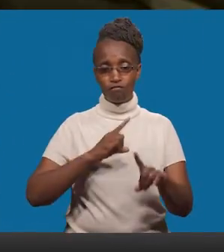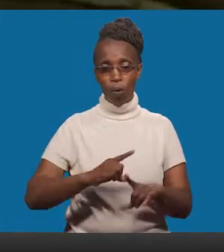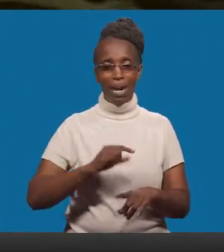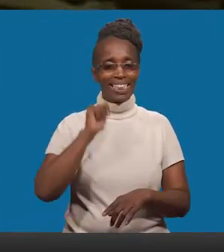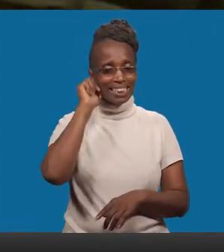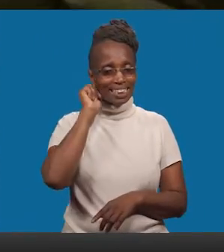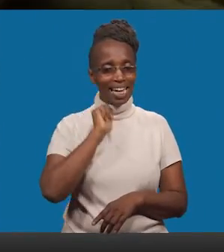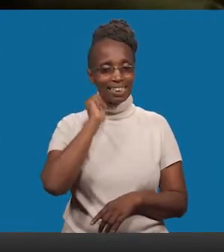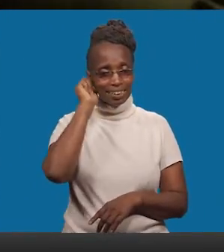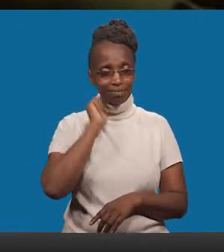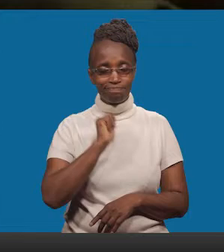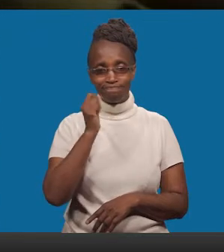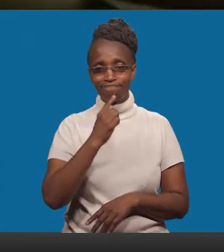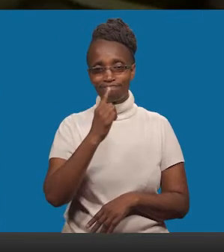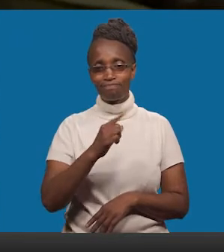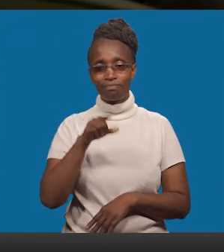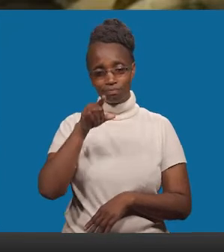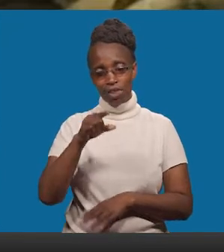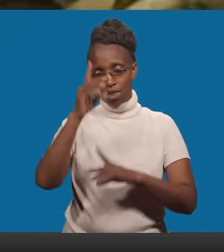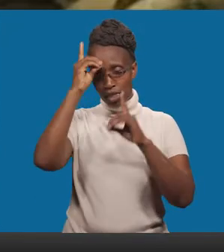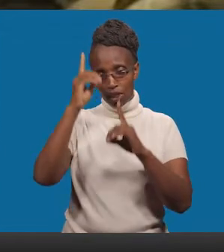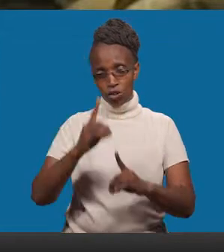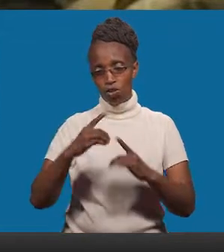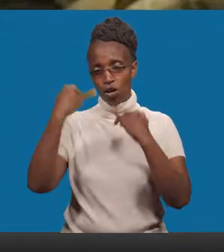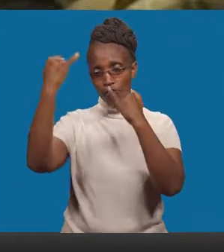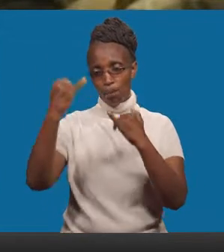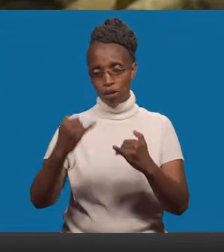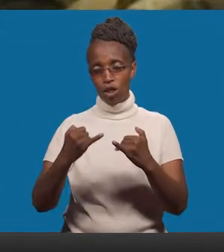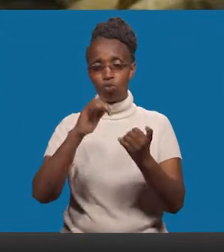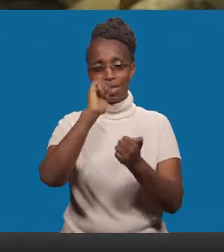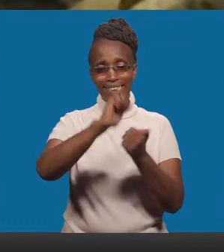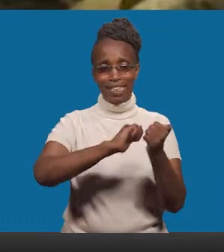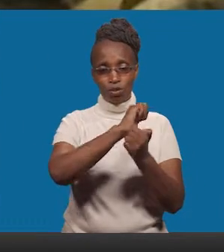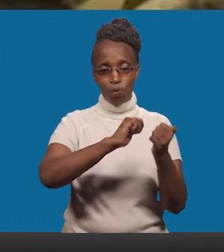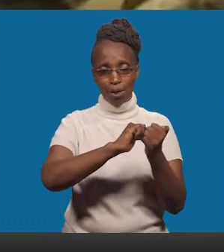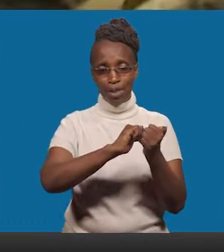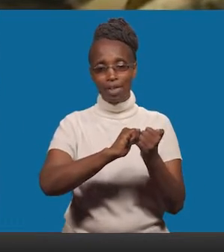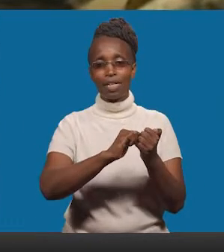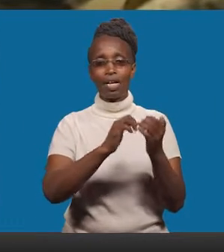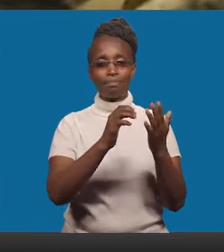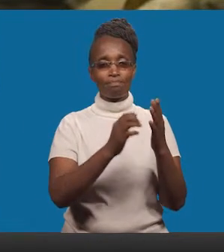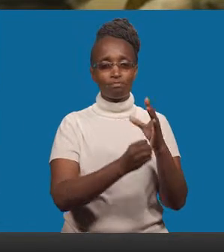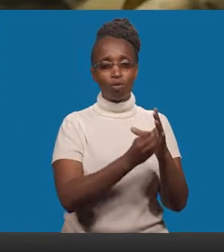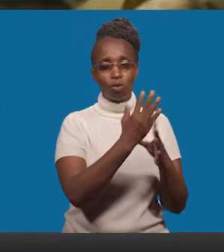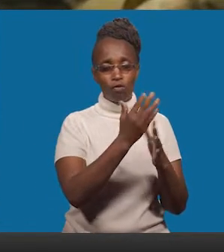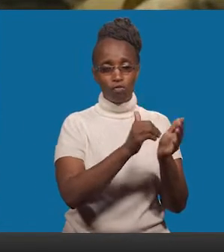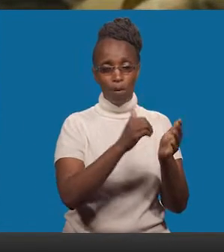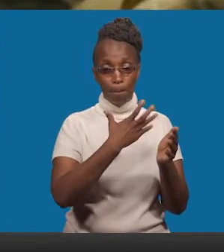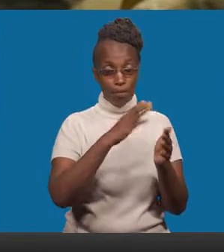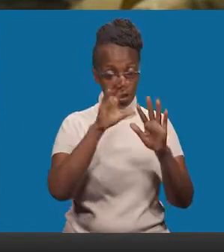Samson Cherargei, wabunge hao wamesema kuwa hatua hiyo ya kuagiza mahindi itawaharibia wakulima wa humu nchini bei ya